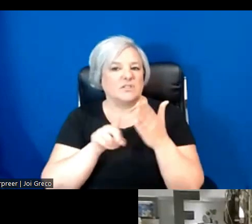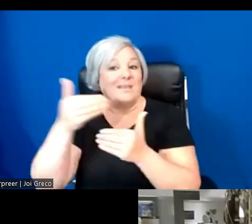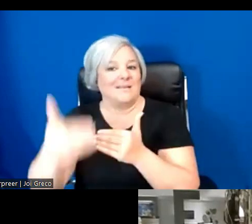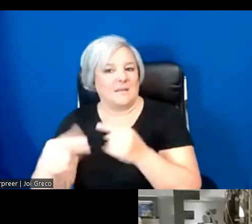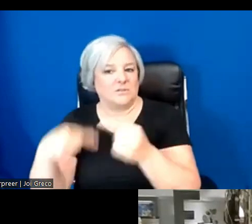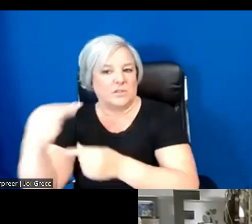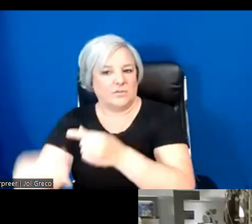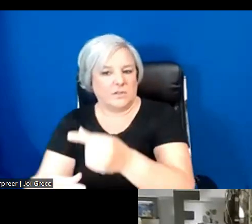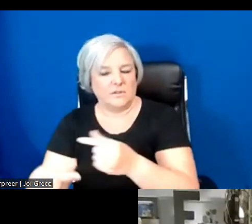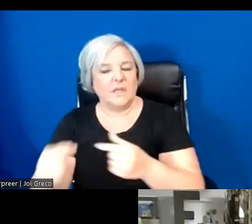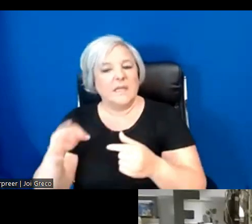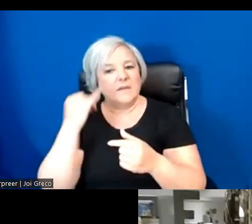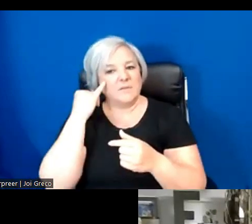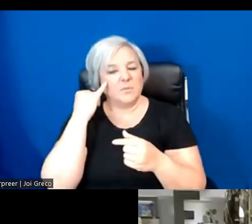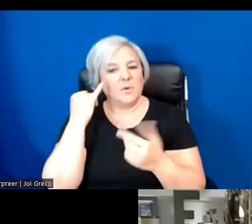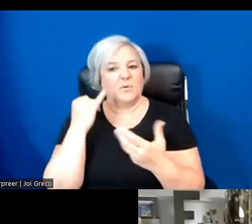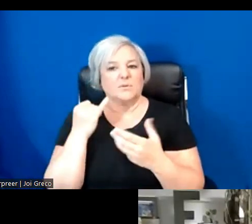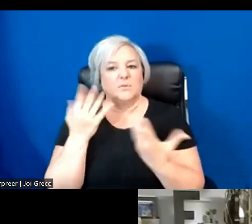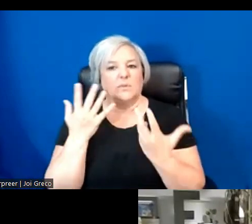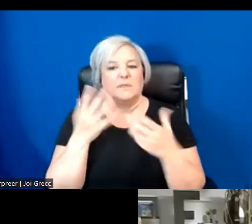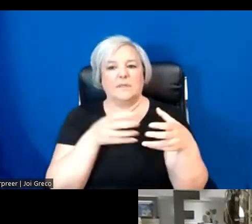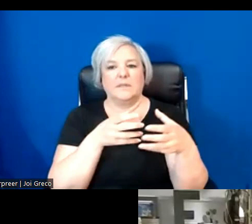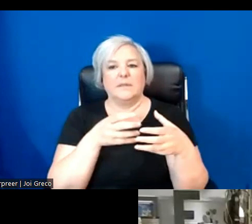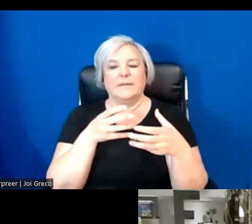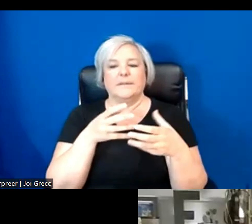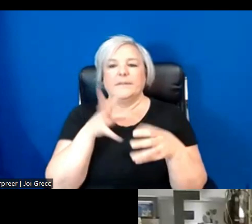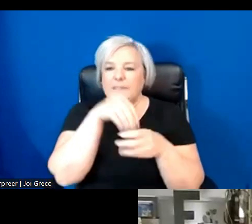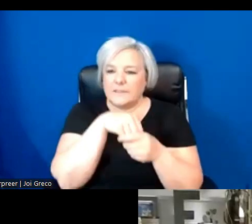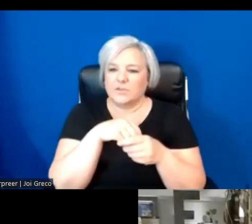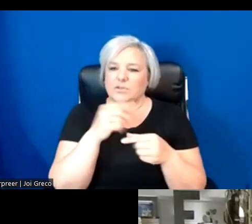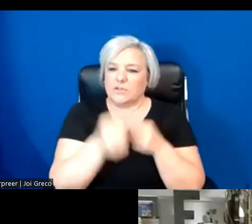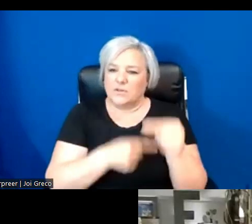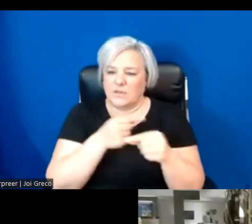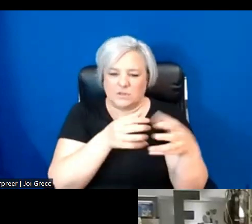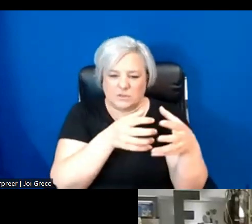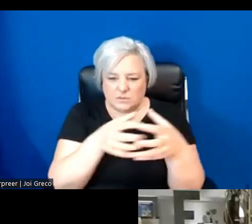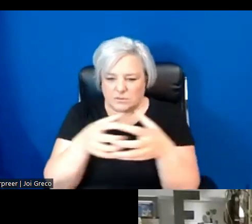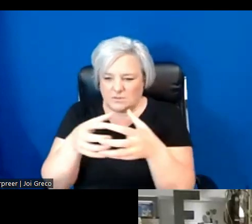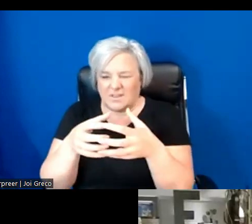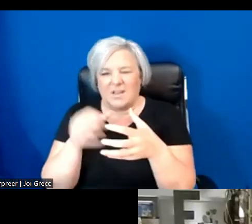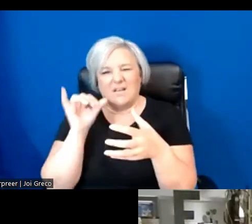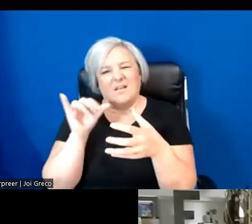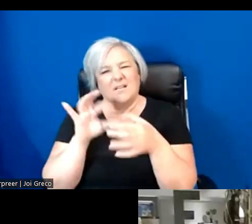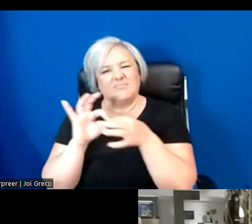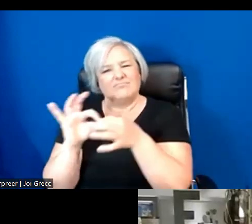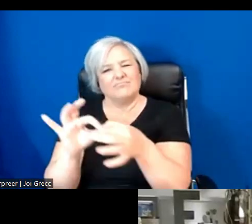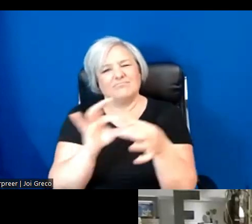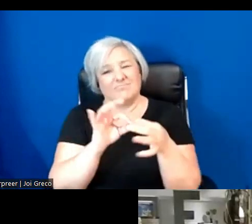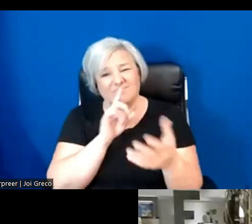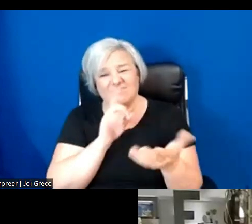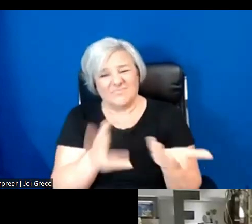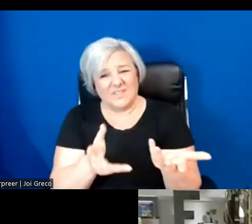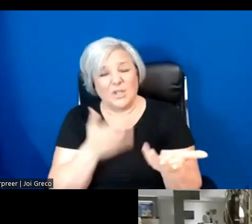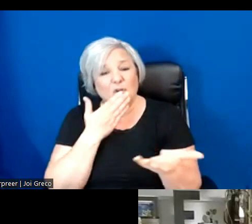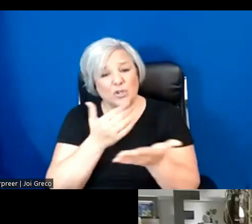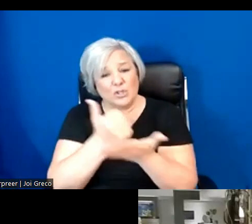really take a intergenerational life course perspective here, we recognize how we're all connected and that really good treatment